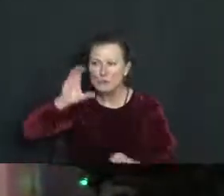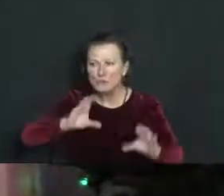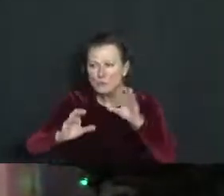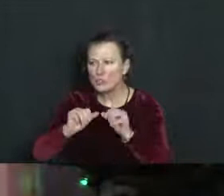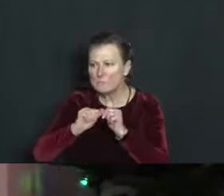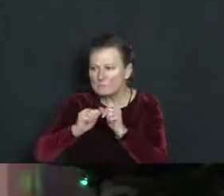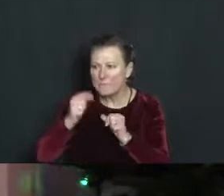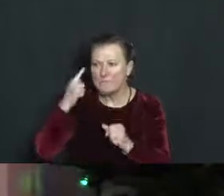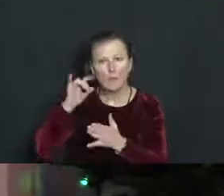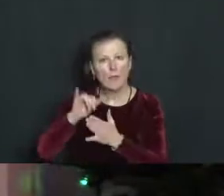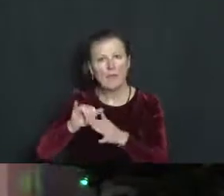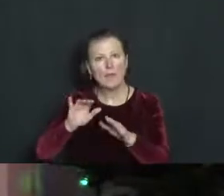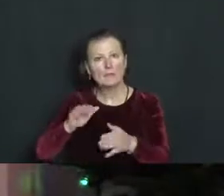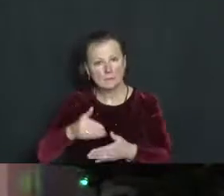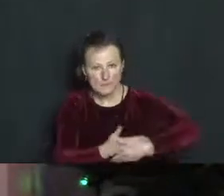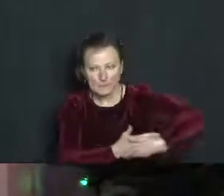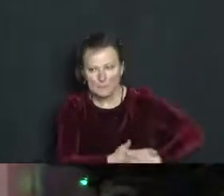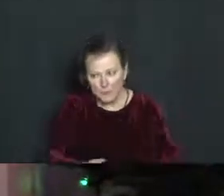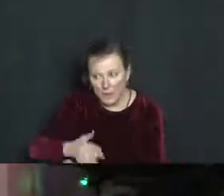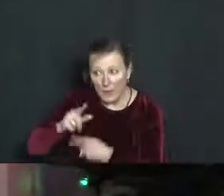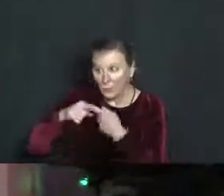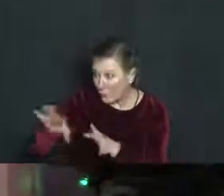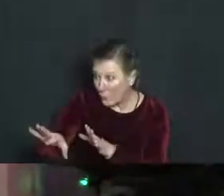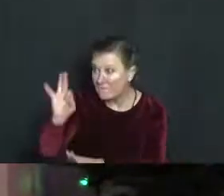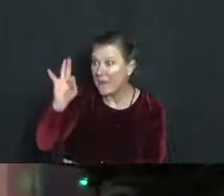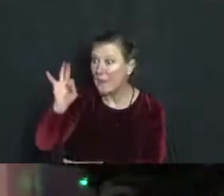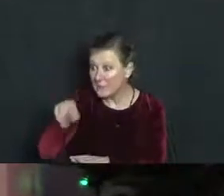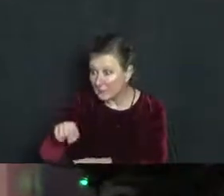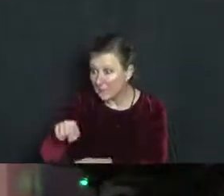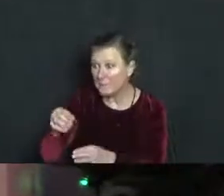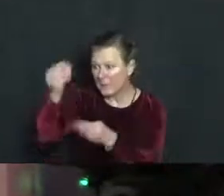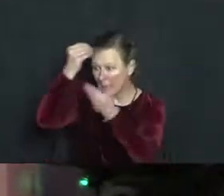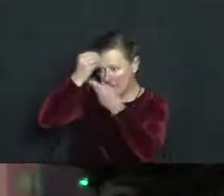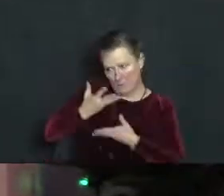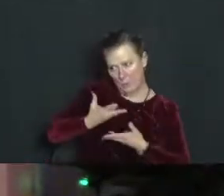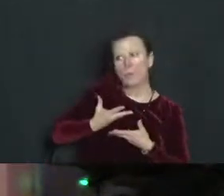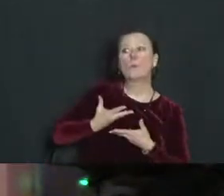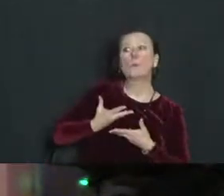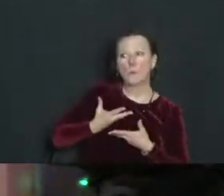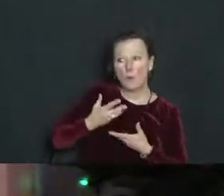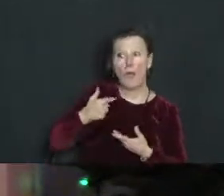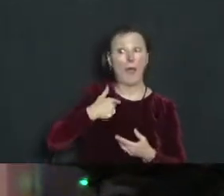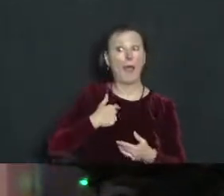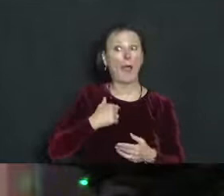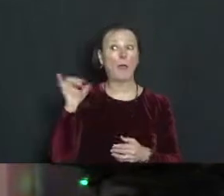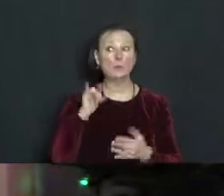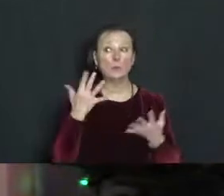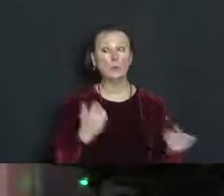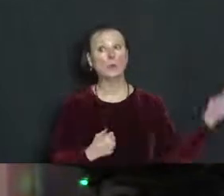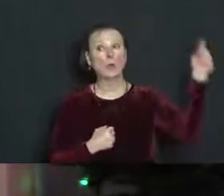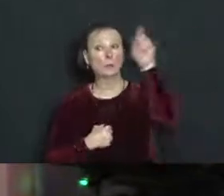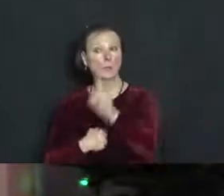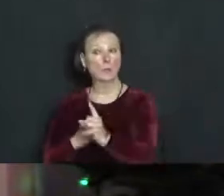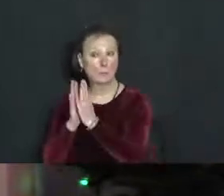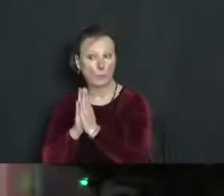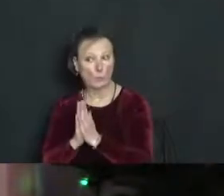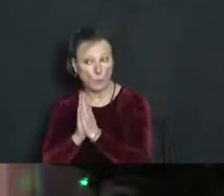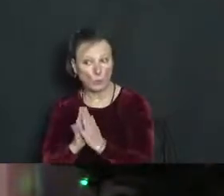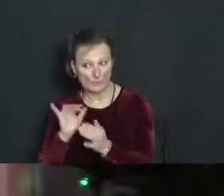for the child, and when you have found him, bring me word, that I too may come and worship